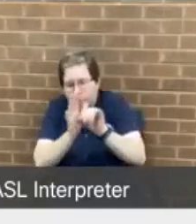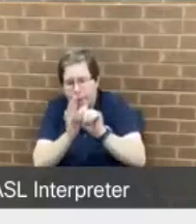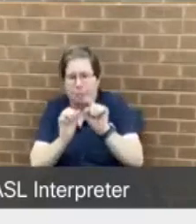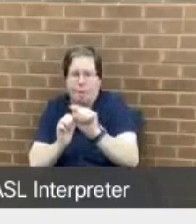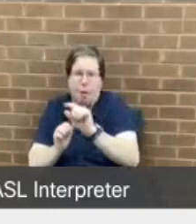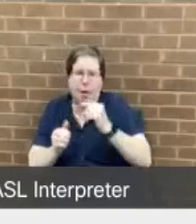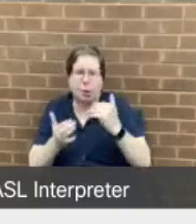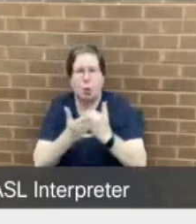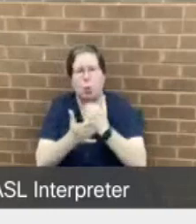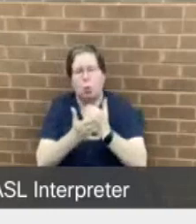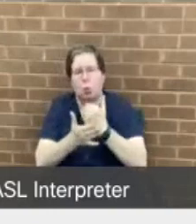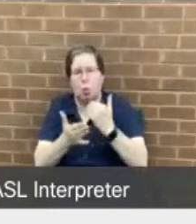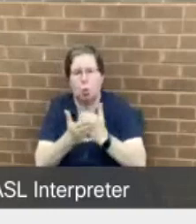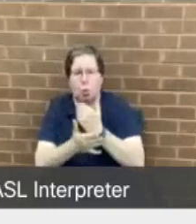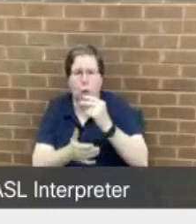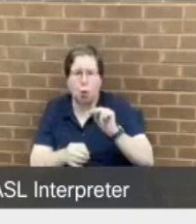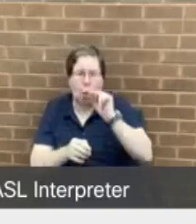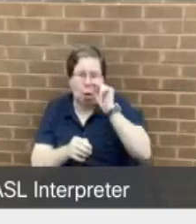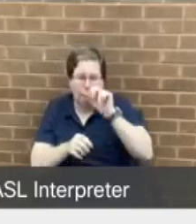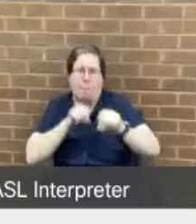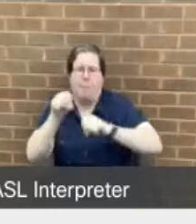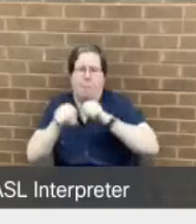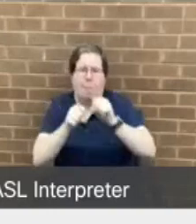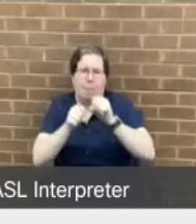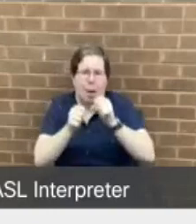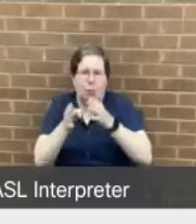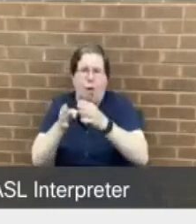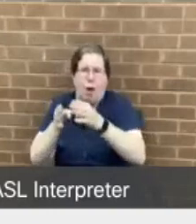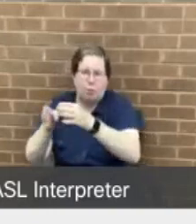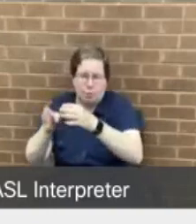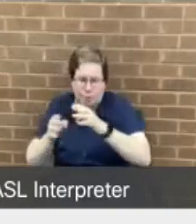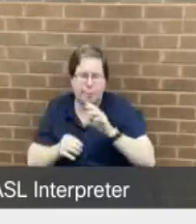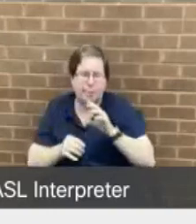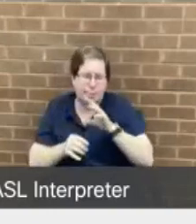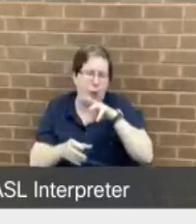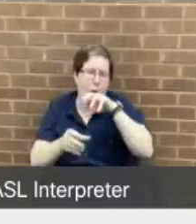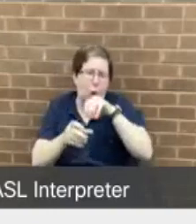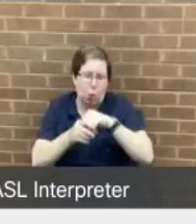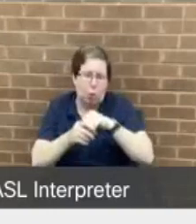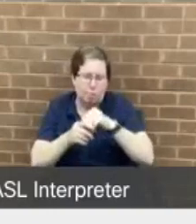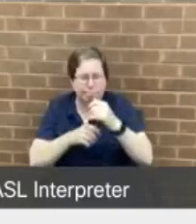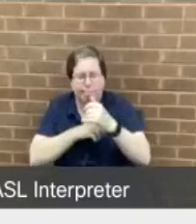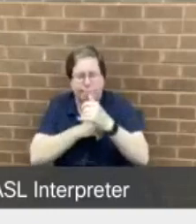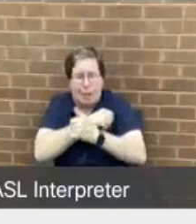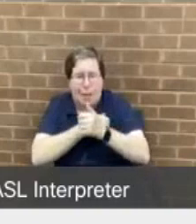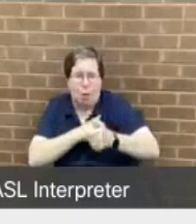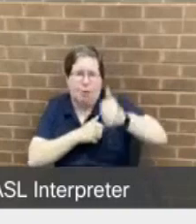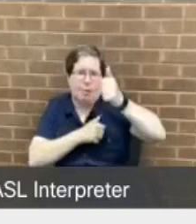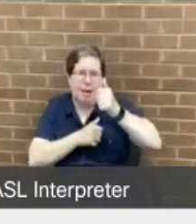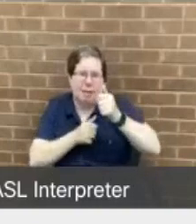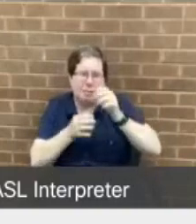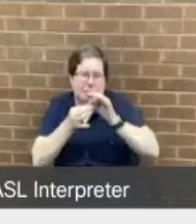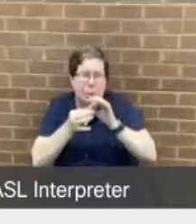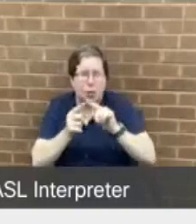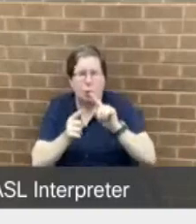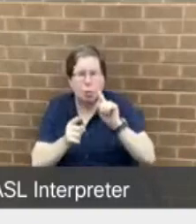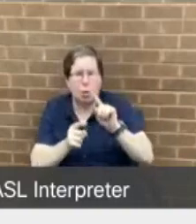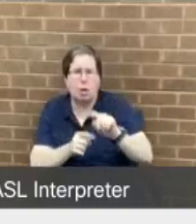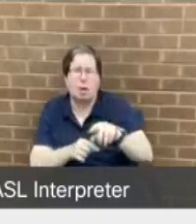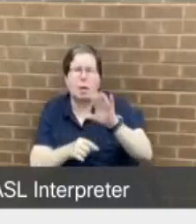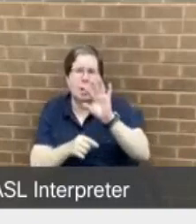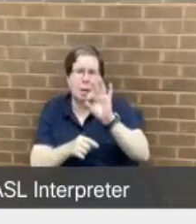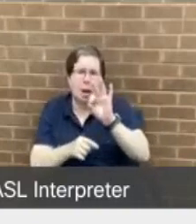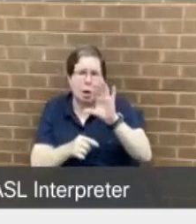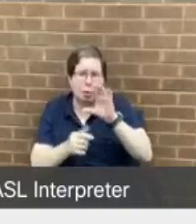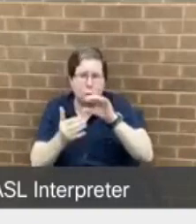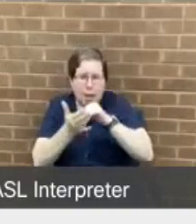new north-south bicycle routes, as the Secretary mentioned, and as well as the County Exec. So we're investing roughly $900,000 to